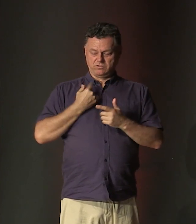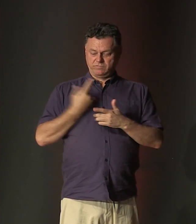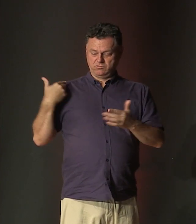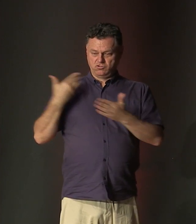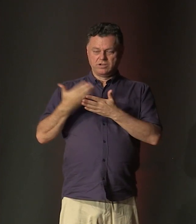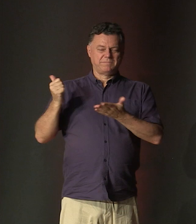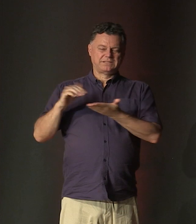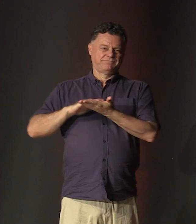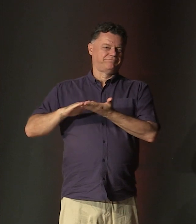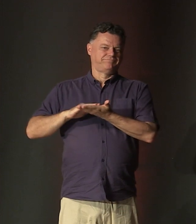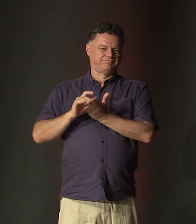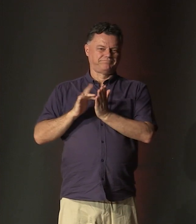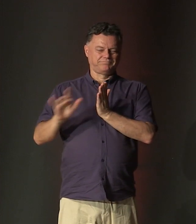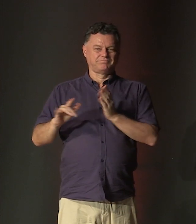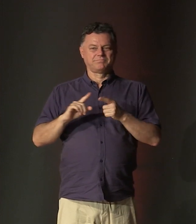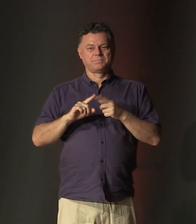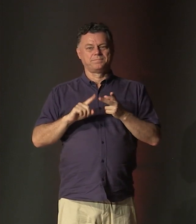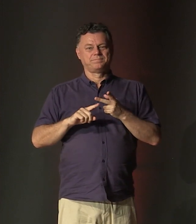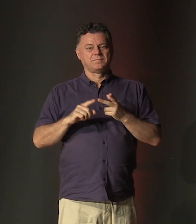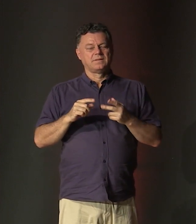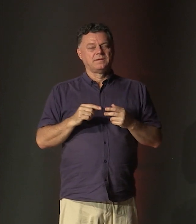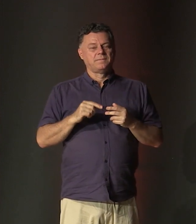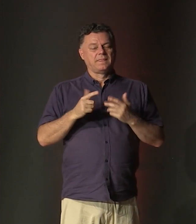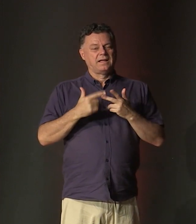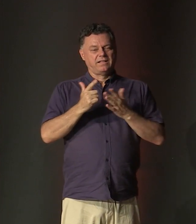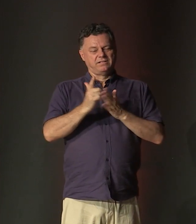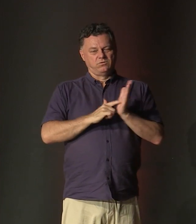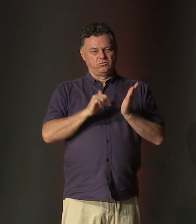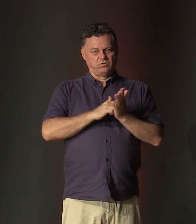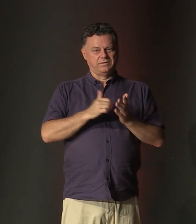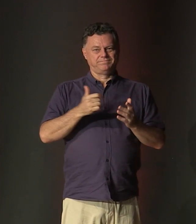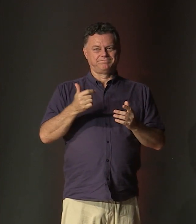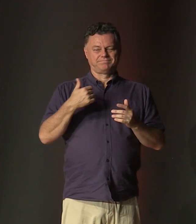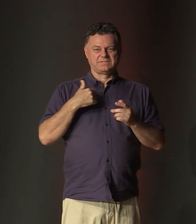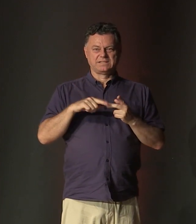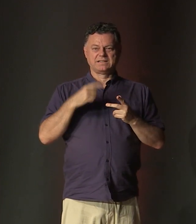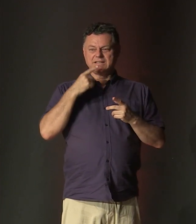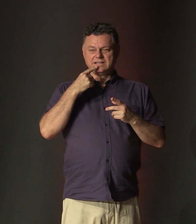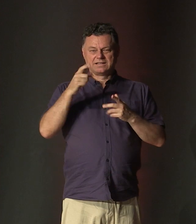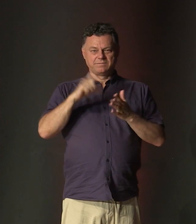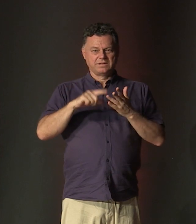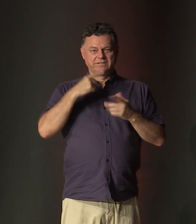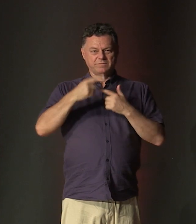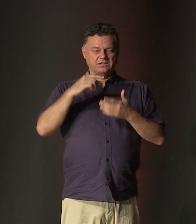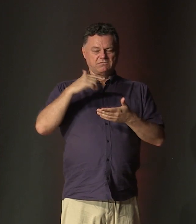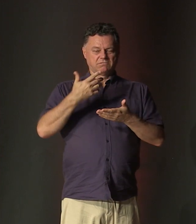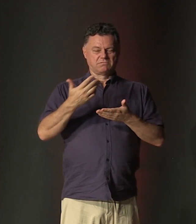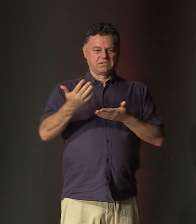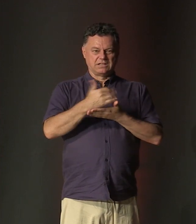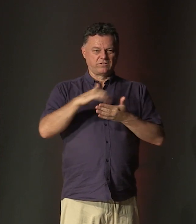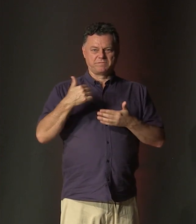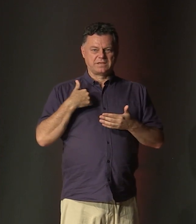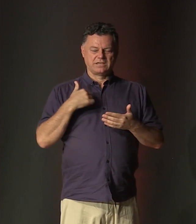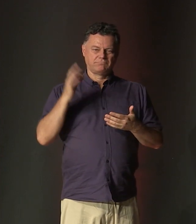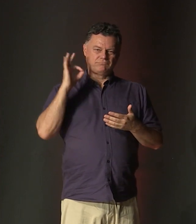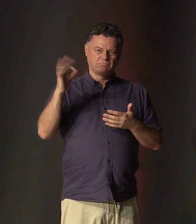You have the right to opt out of certain types of information collection. You get the rights to object to particular types